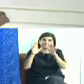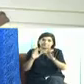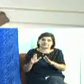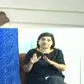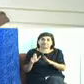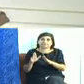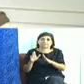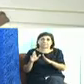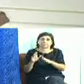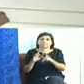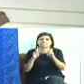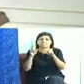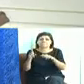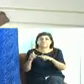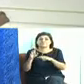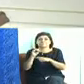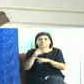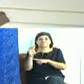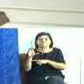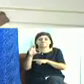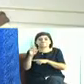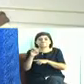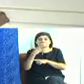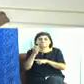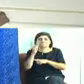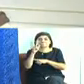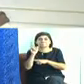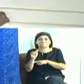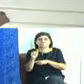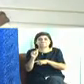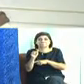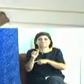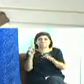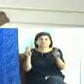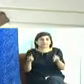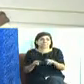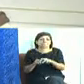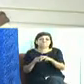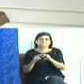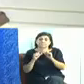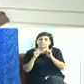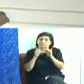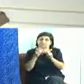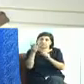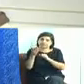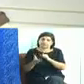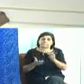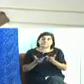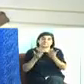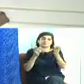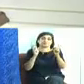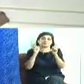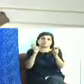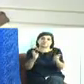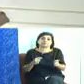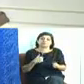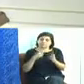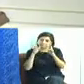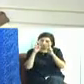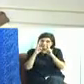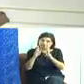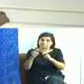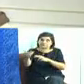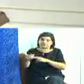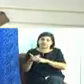MCC of Coachella Valley and just hanging out. So he continues to be present and offer his gifts, and I am so honored. Will